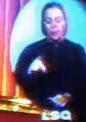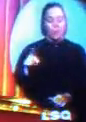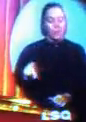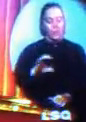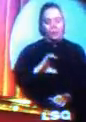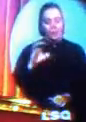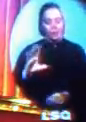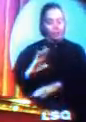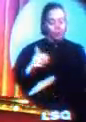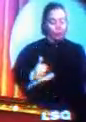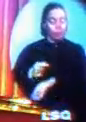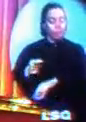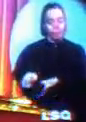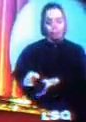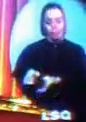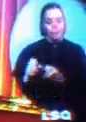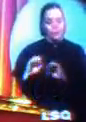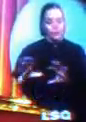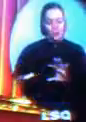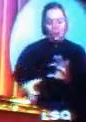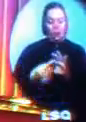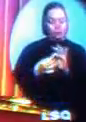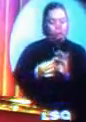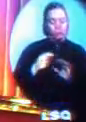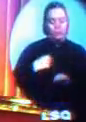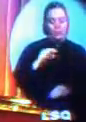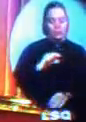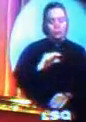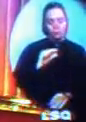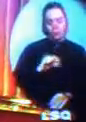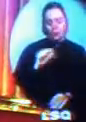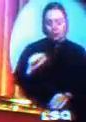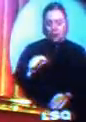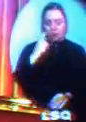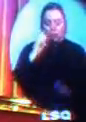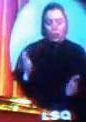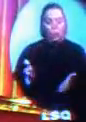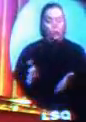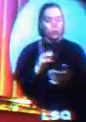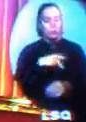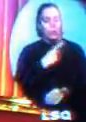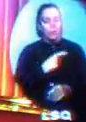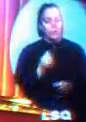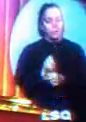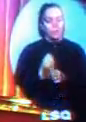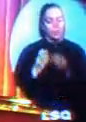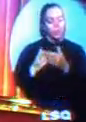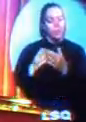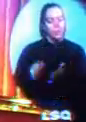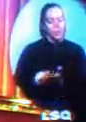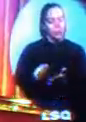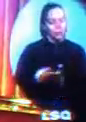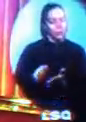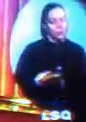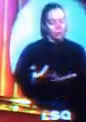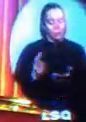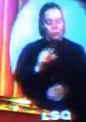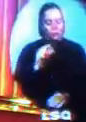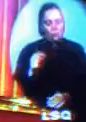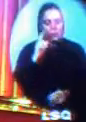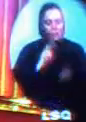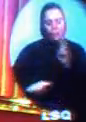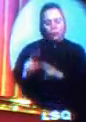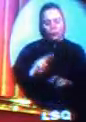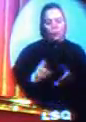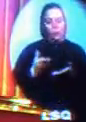the government in order to encourage provinces to come forward with projects. And the government's going to consider those projects. Quebec has the same opportunity as